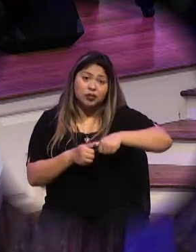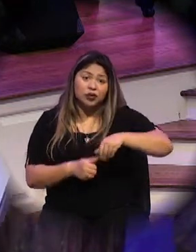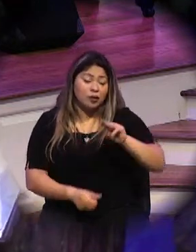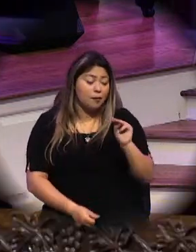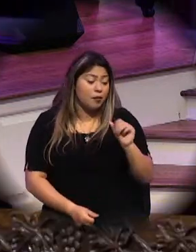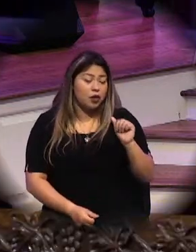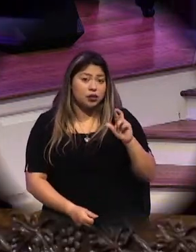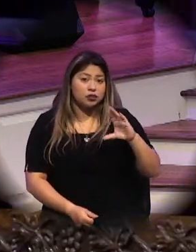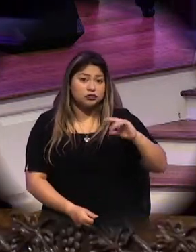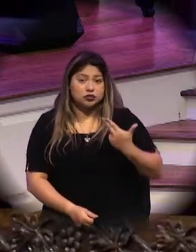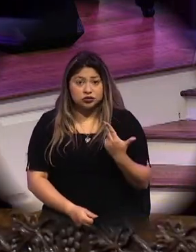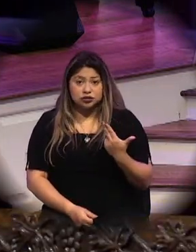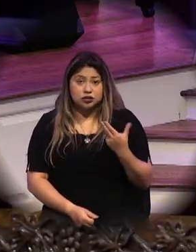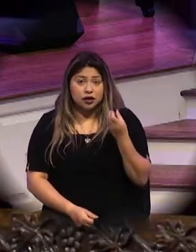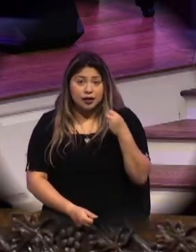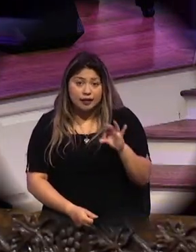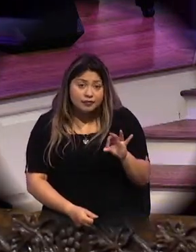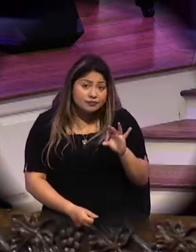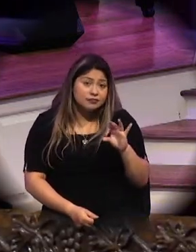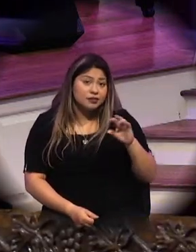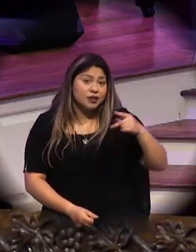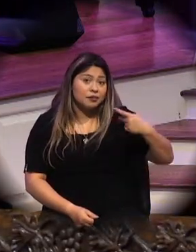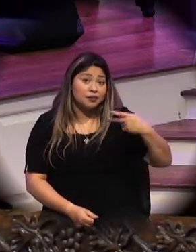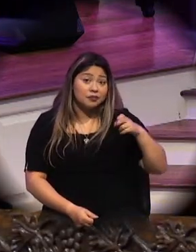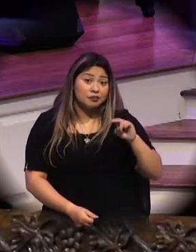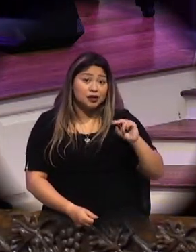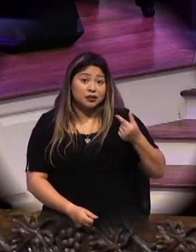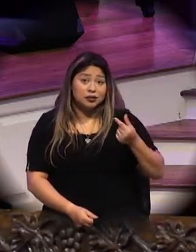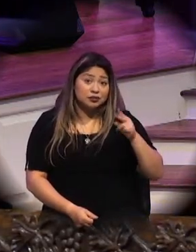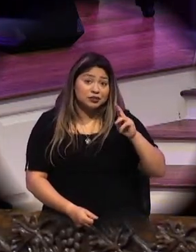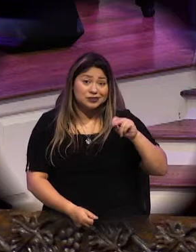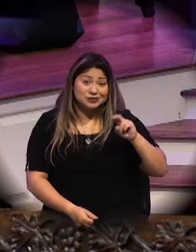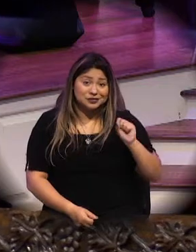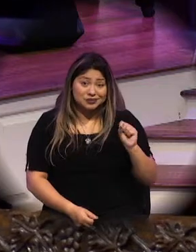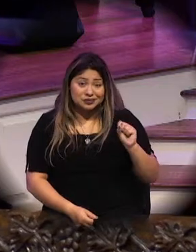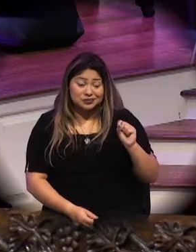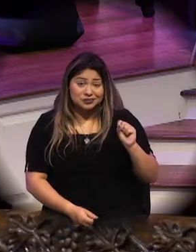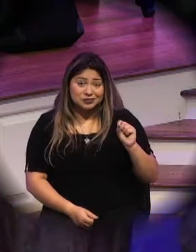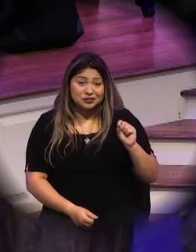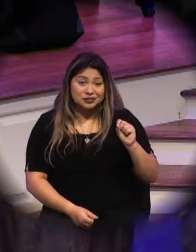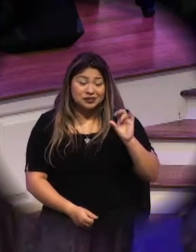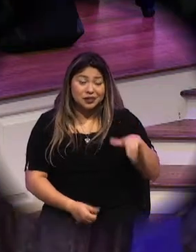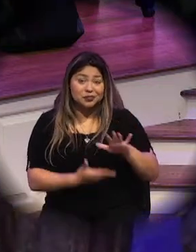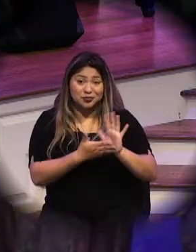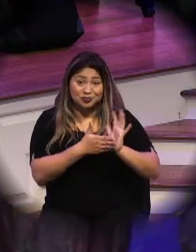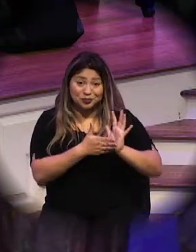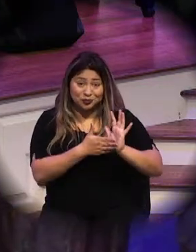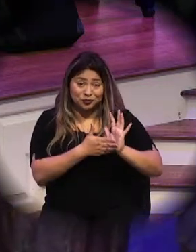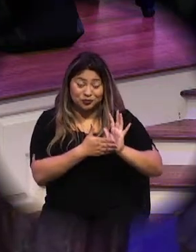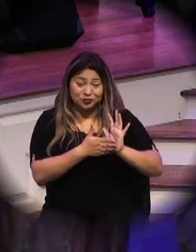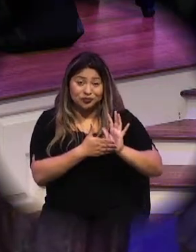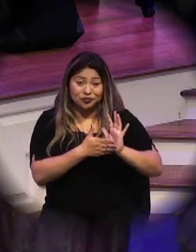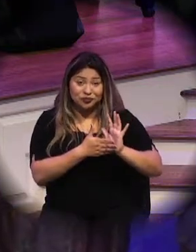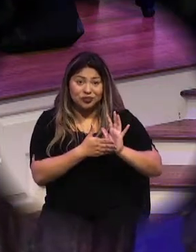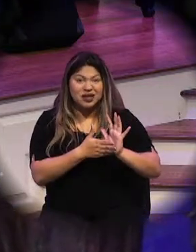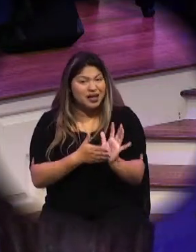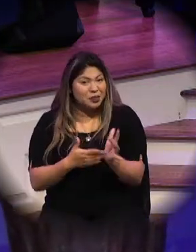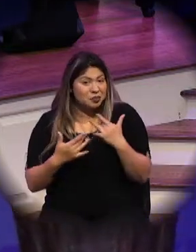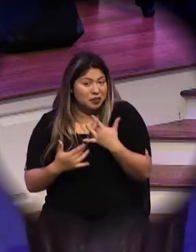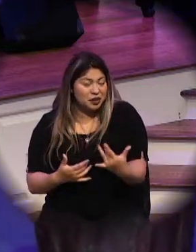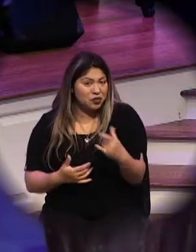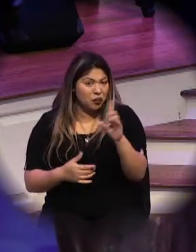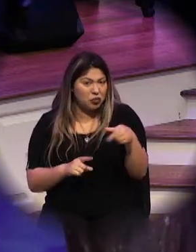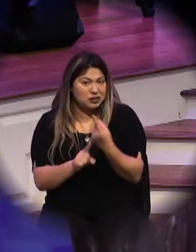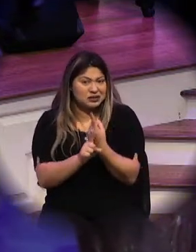amazing documentary to get to look at these animals that really most of us only get to see in a zoo, and some of the amazing gifts that God has given